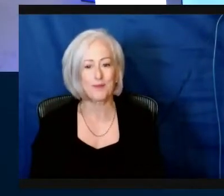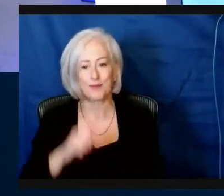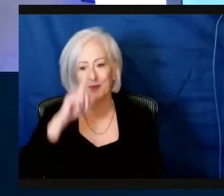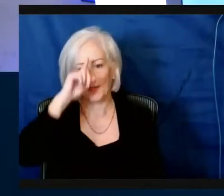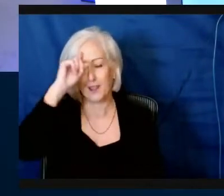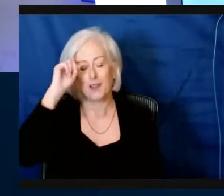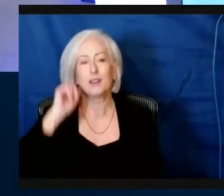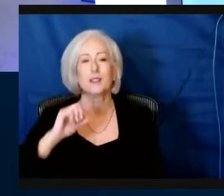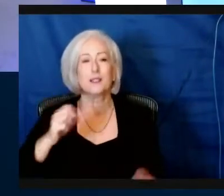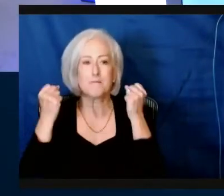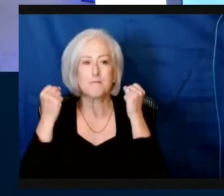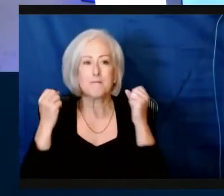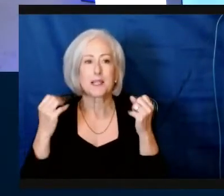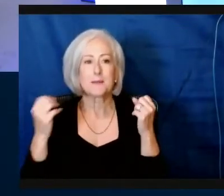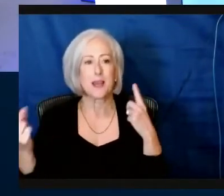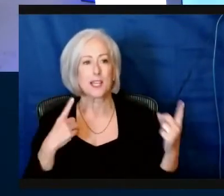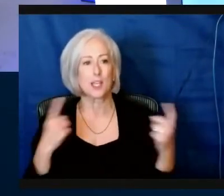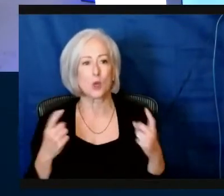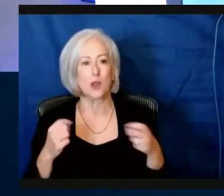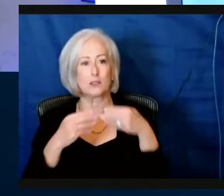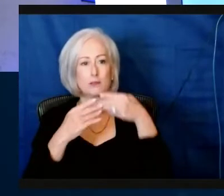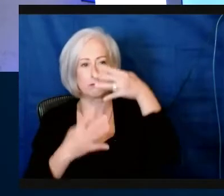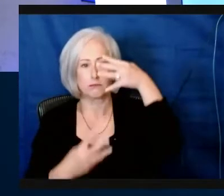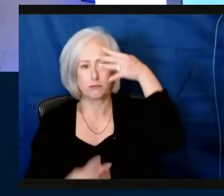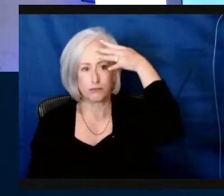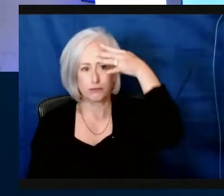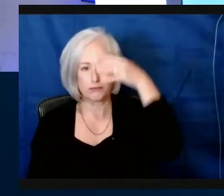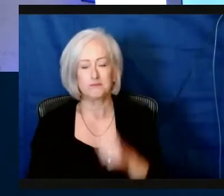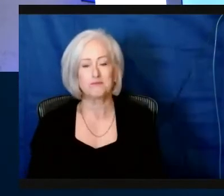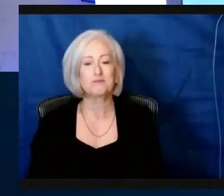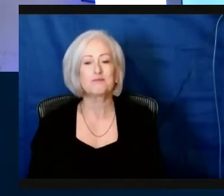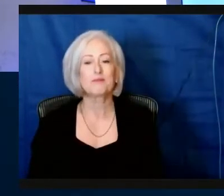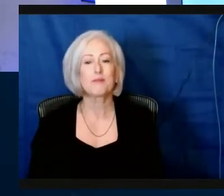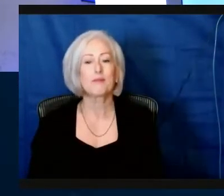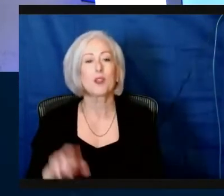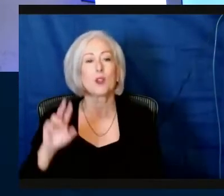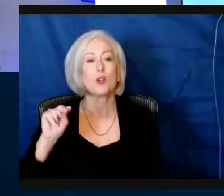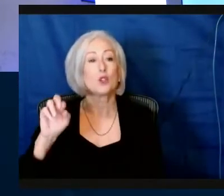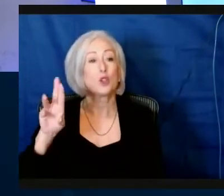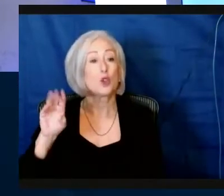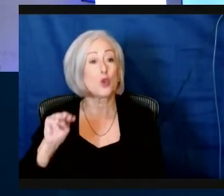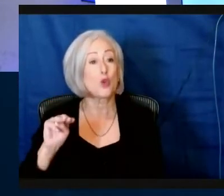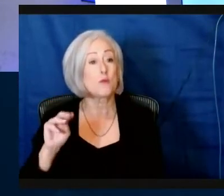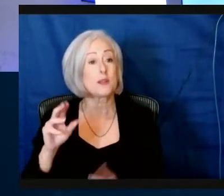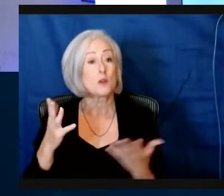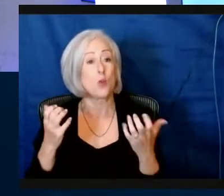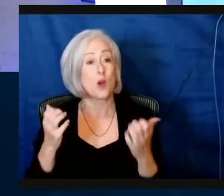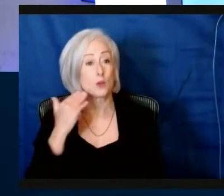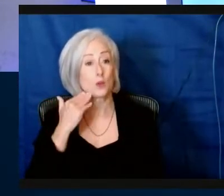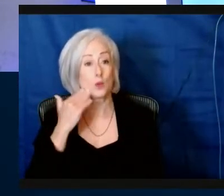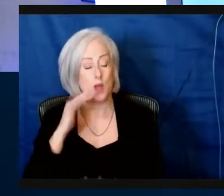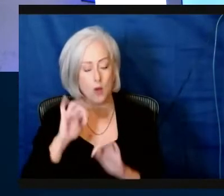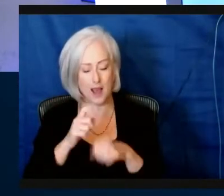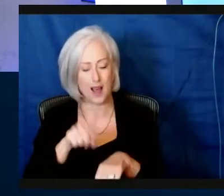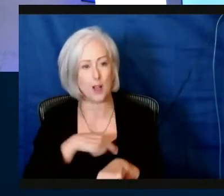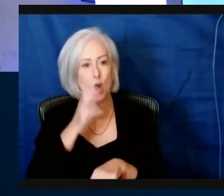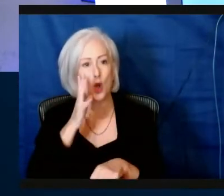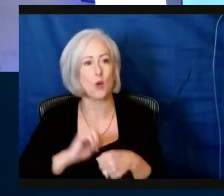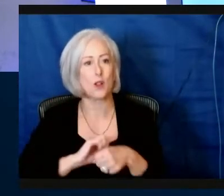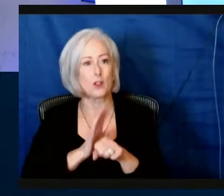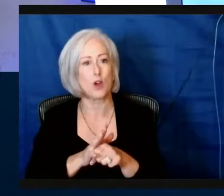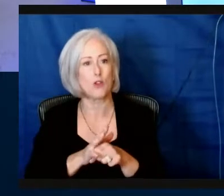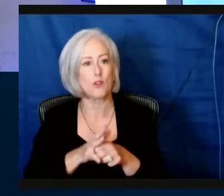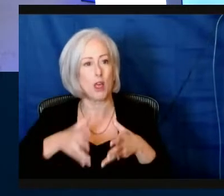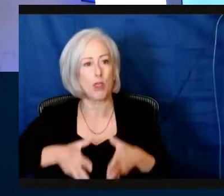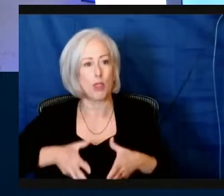questions from people. Let's start with Norman. Norman wants to know, how long does COVID stay in your system? Can